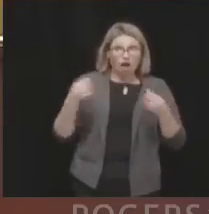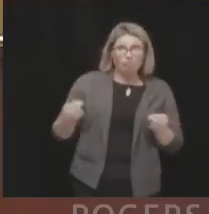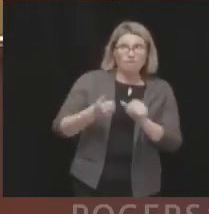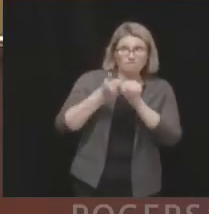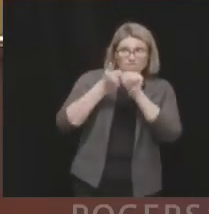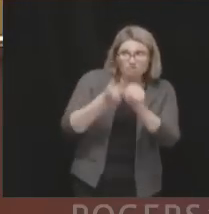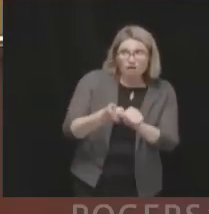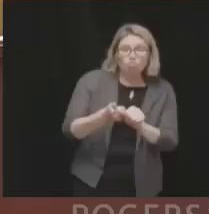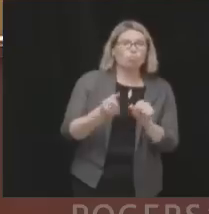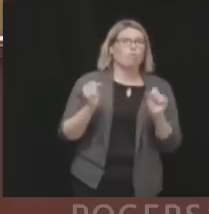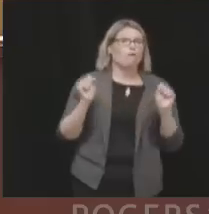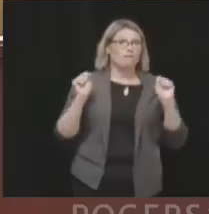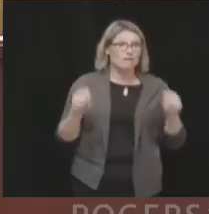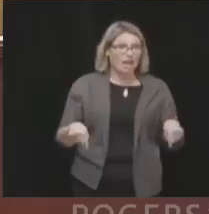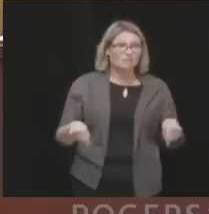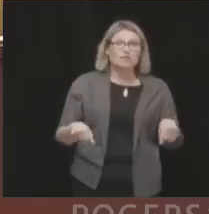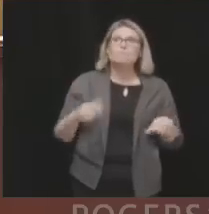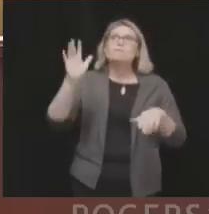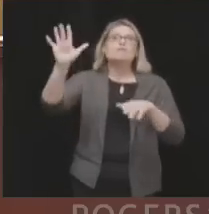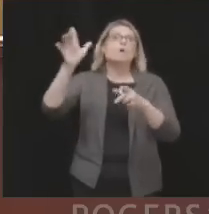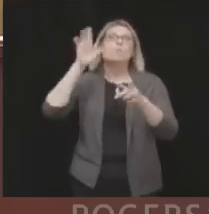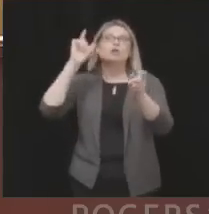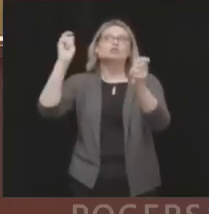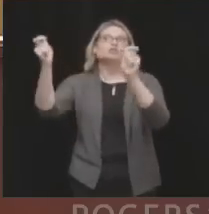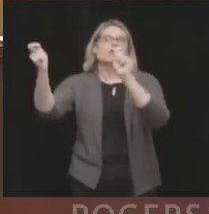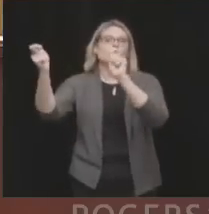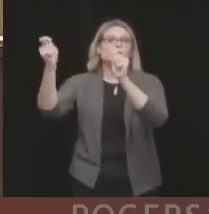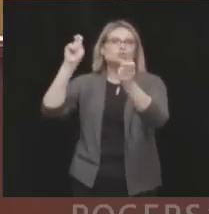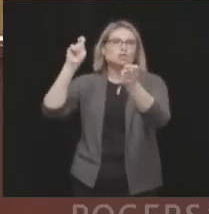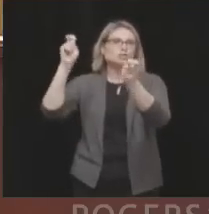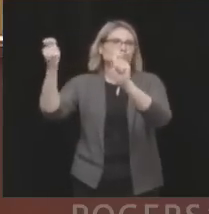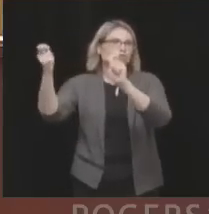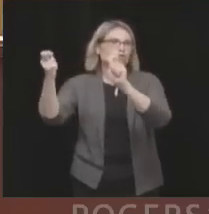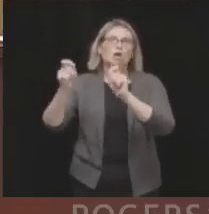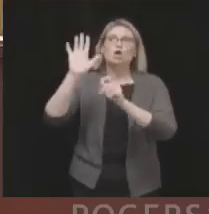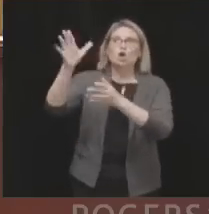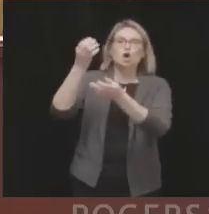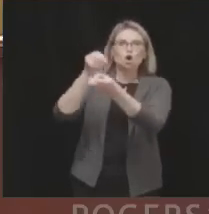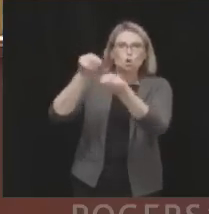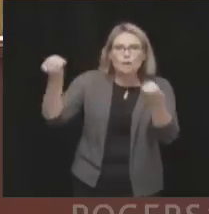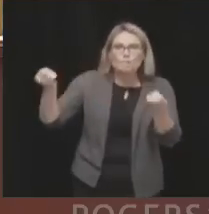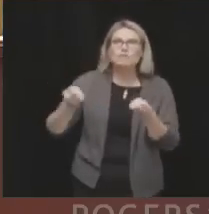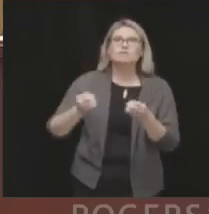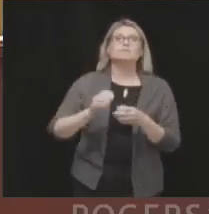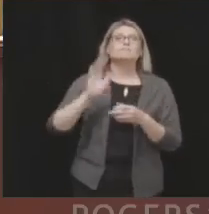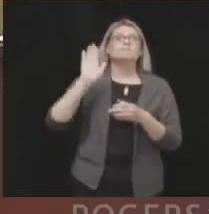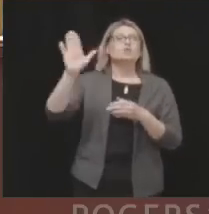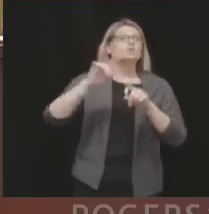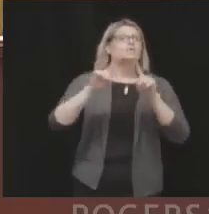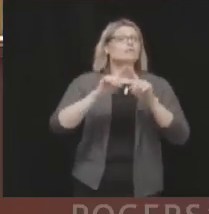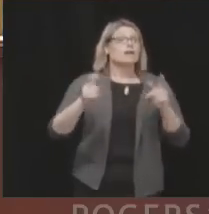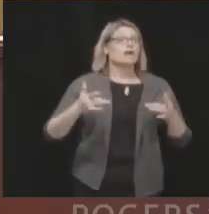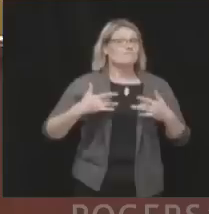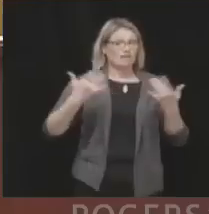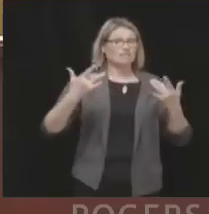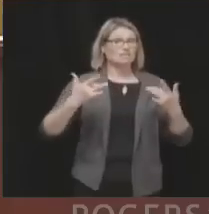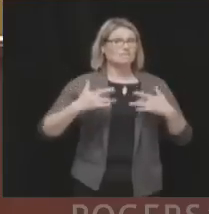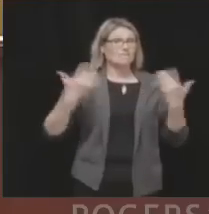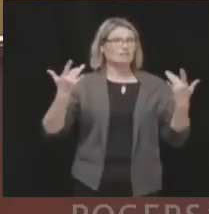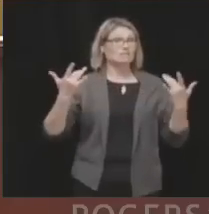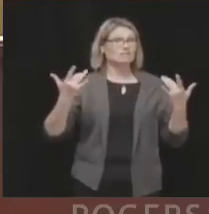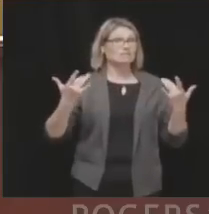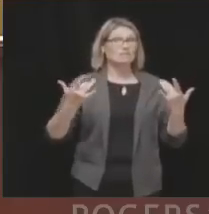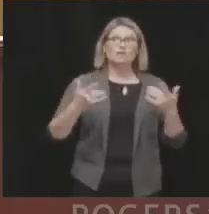shrink. But right now, knowing what we know, and as we put forward at the end of this season to plan any mass gathering this